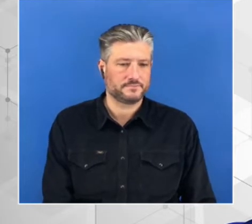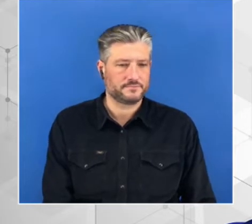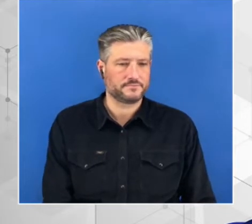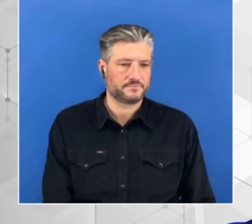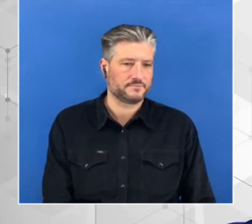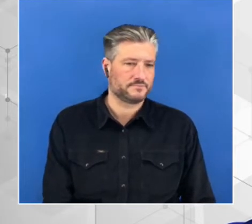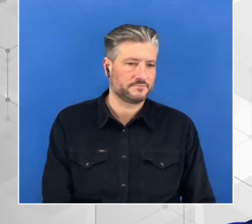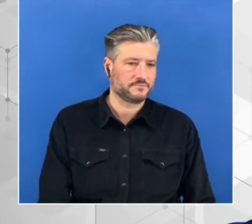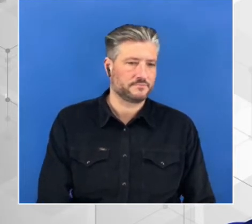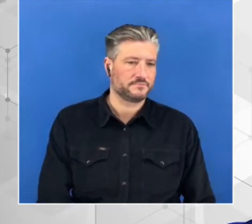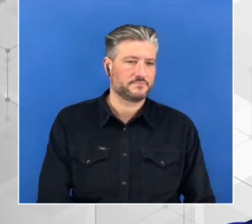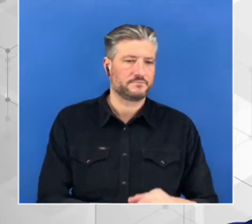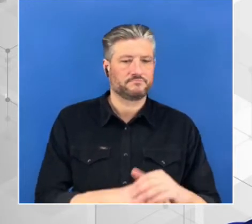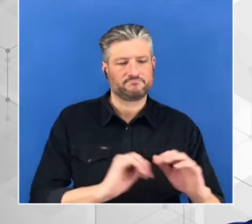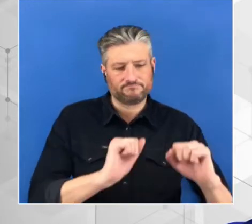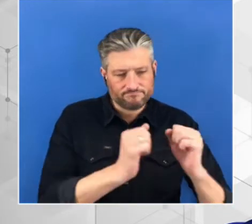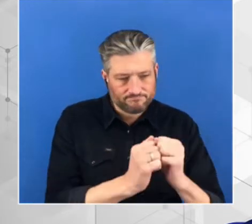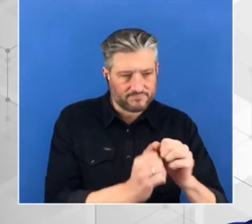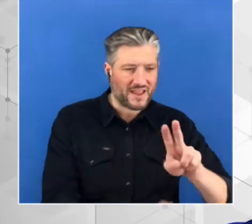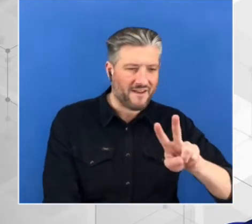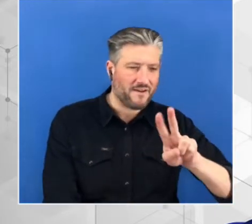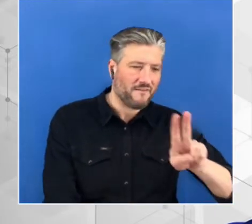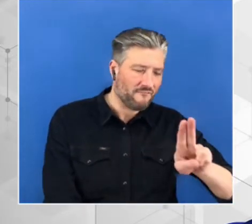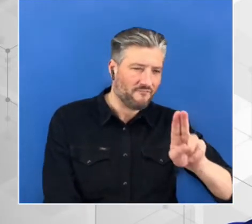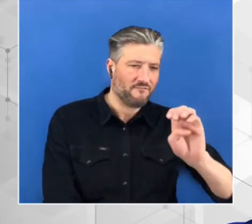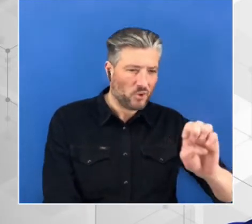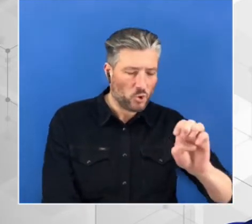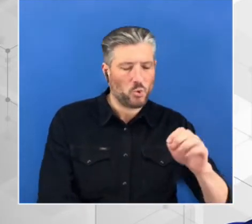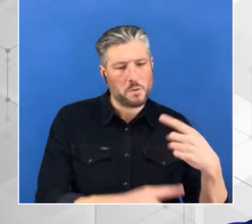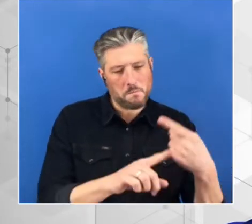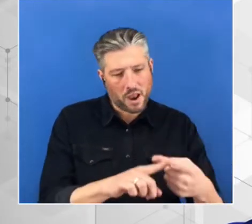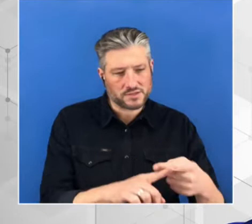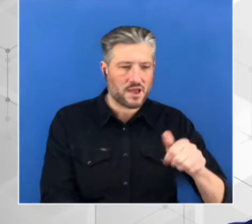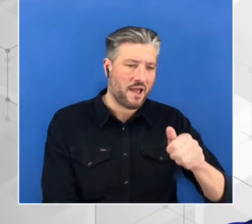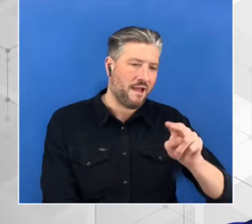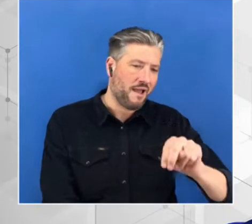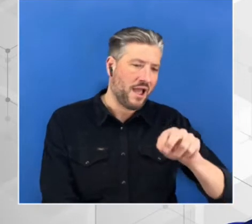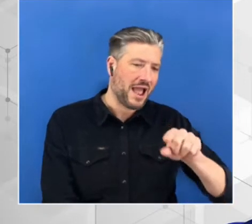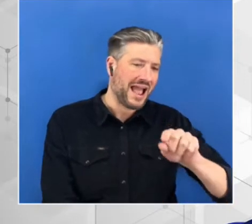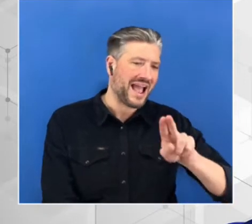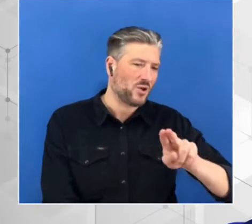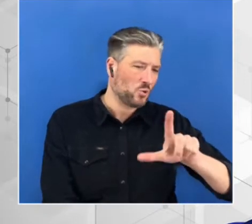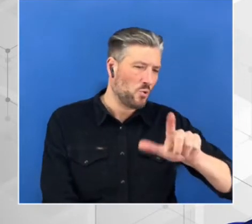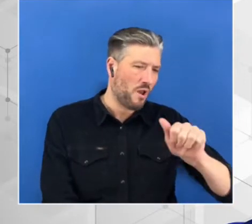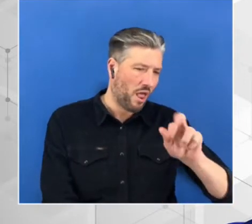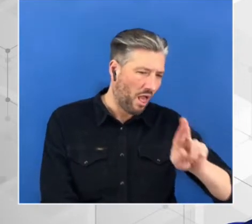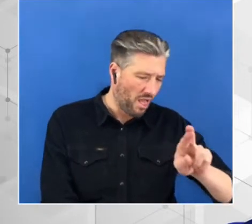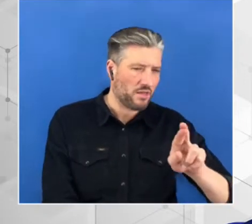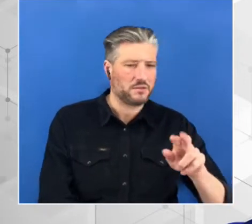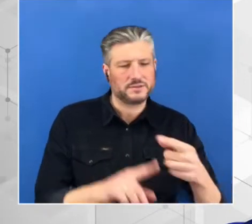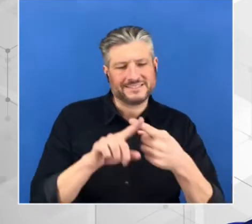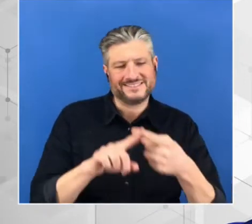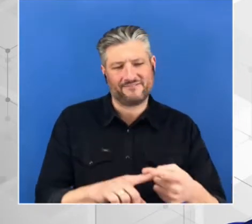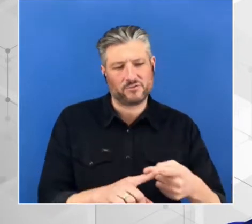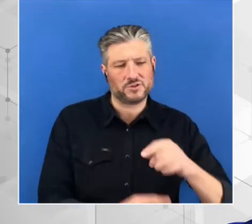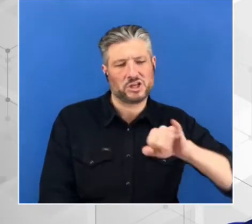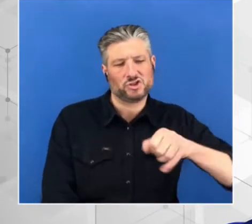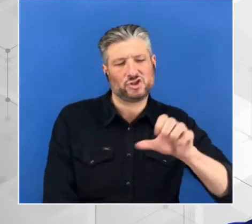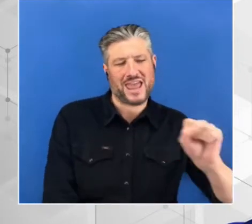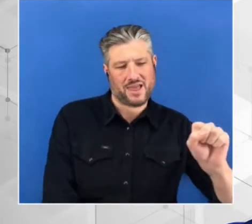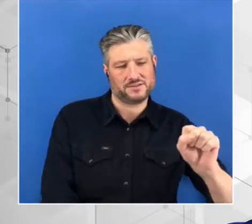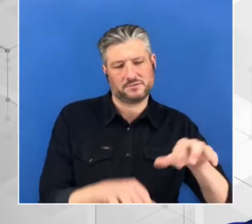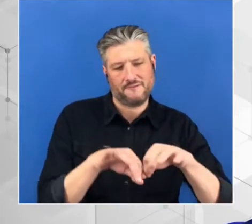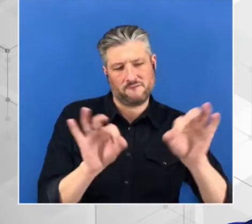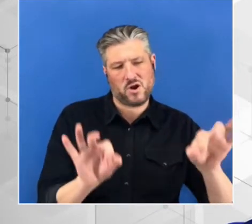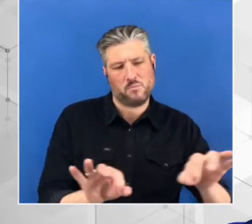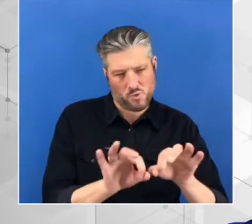for Angular to cover the 3 main JavaScript frameworks in the market, but I'm gonna use the